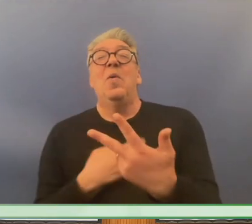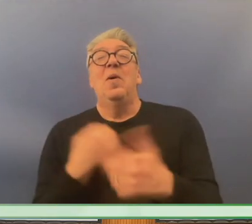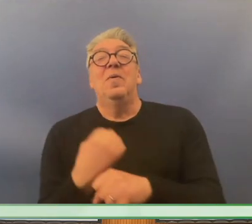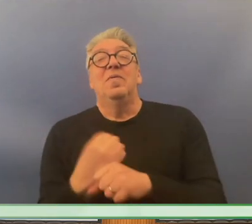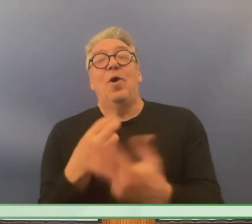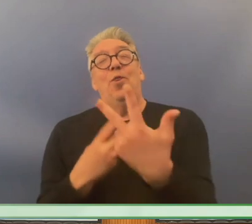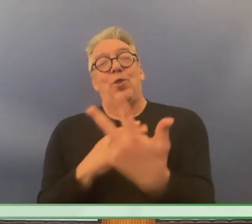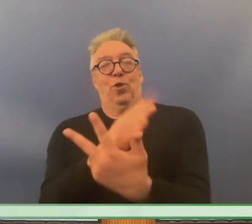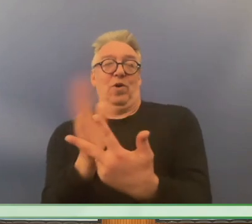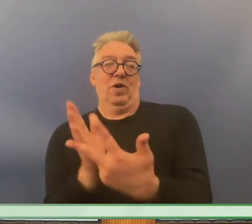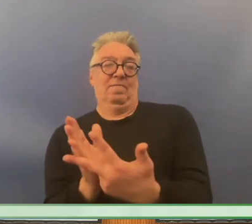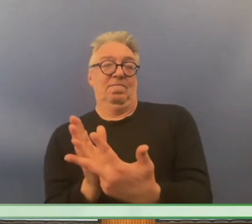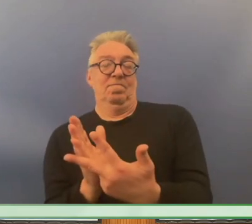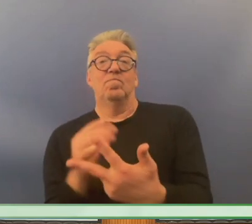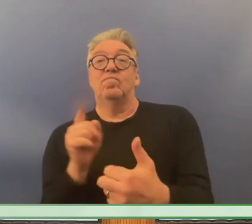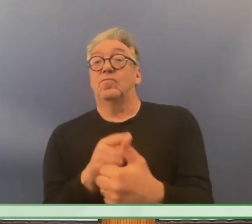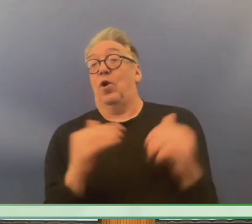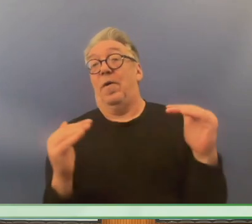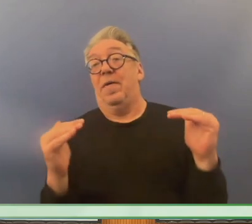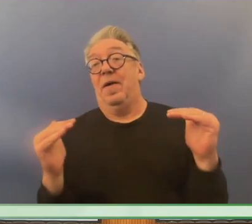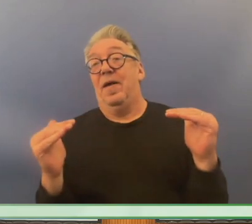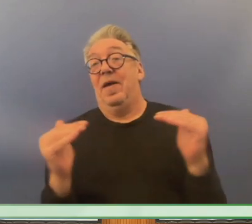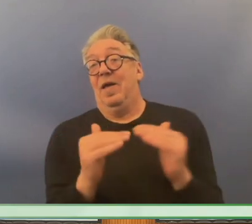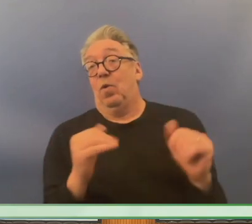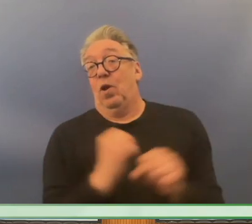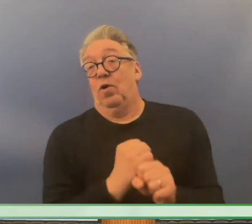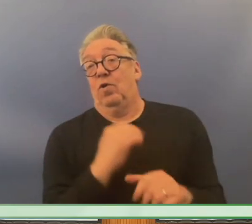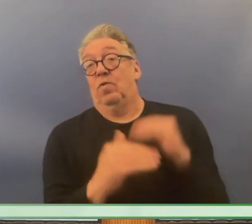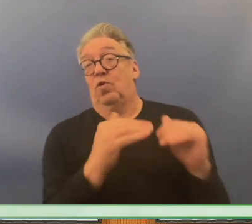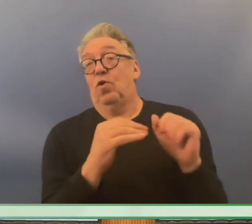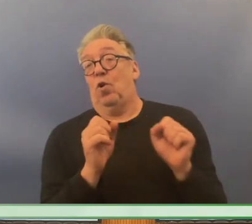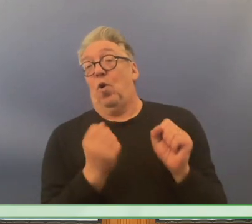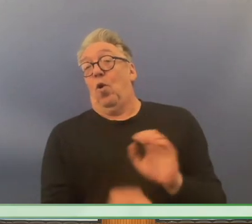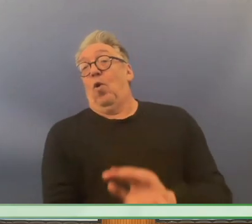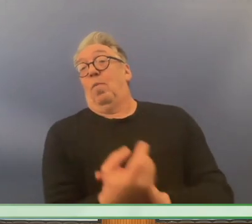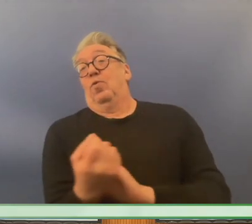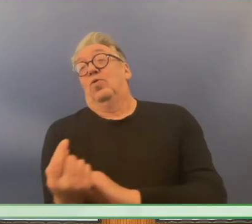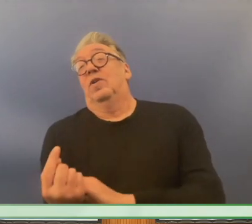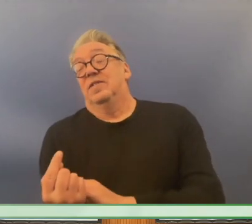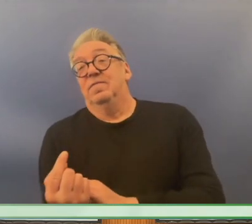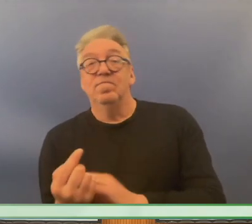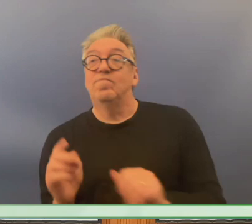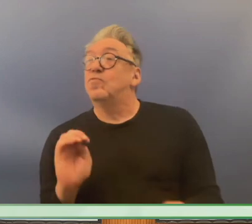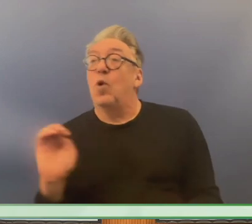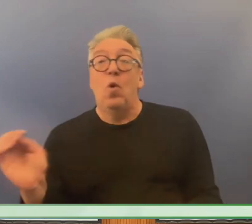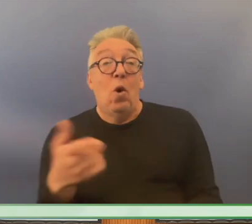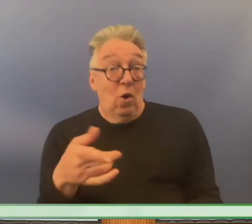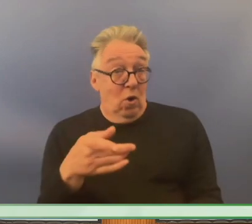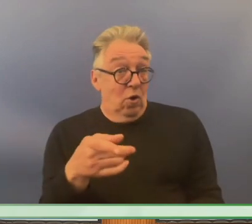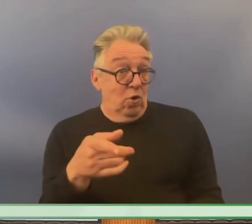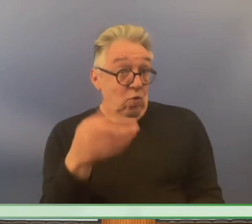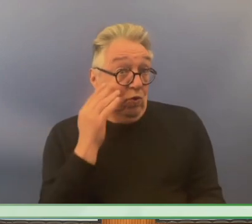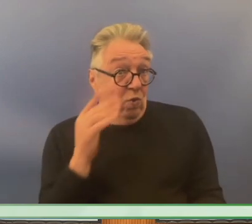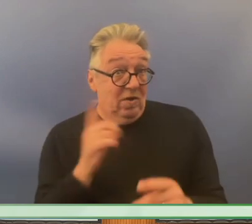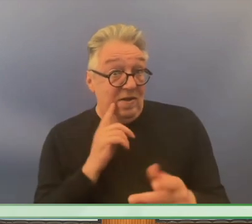of SignCoders is equal career opportunities. I think everybody who knows this community knows it's